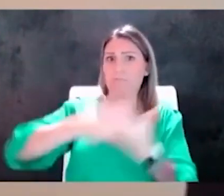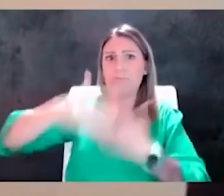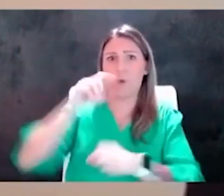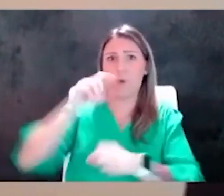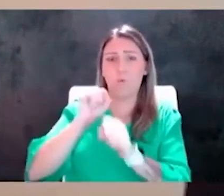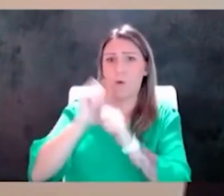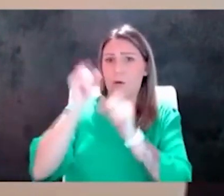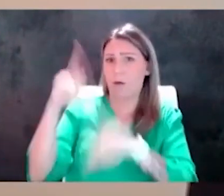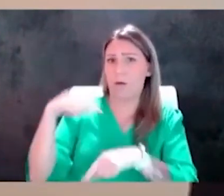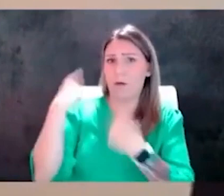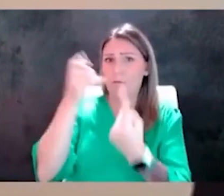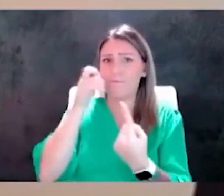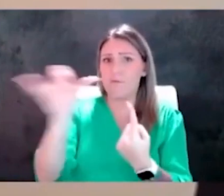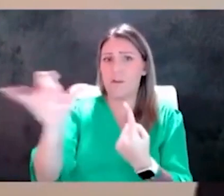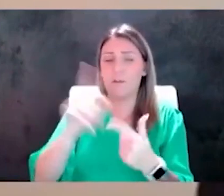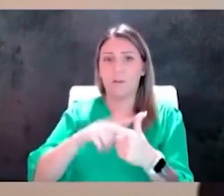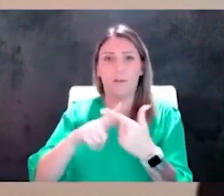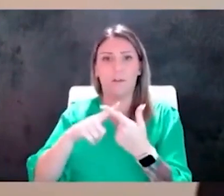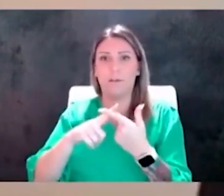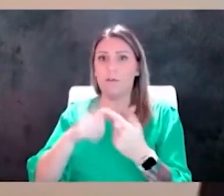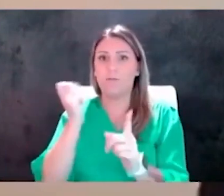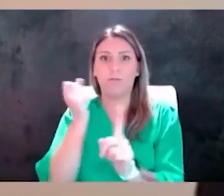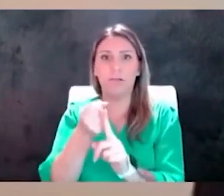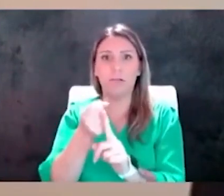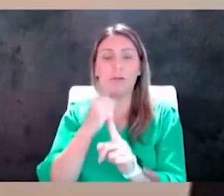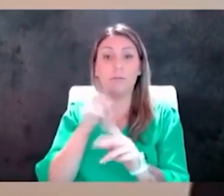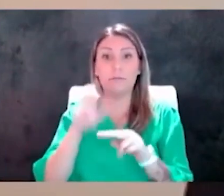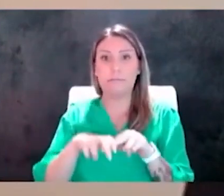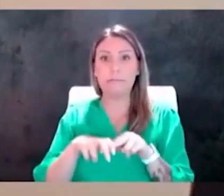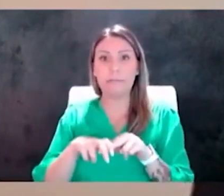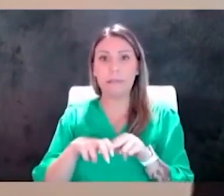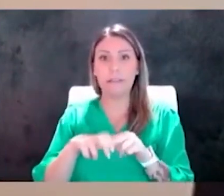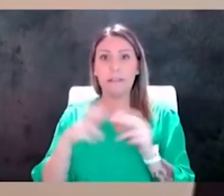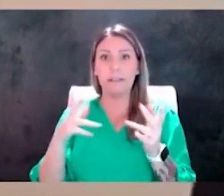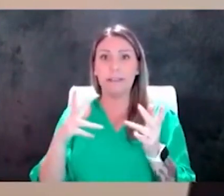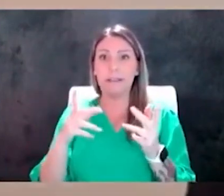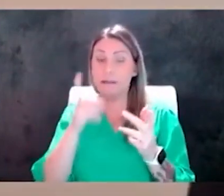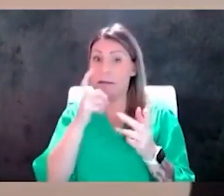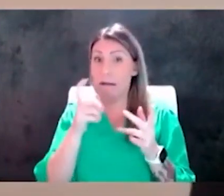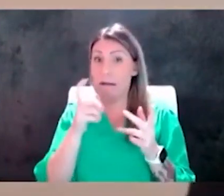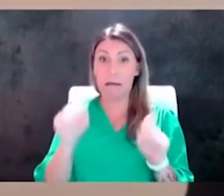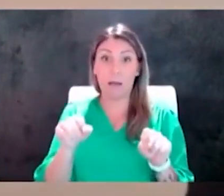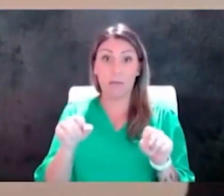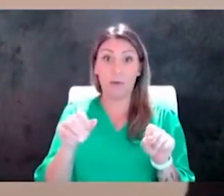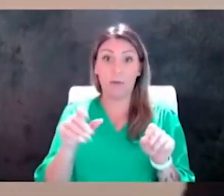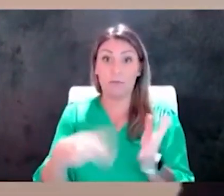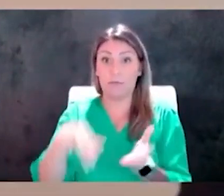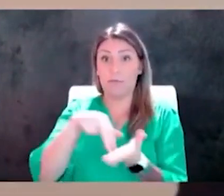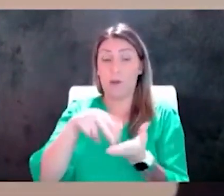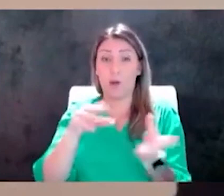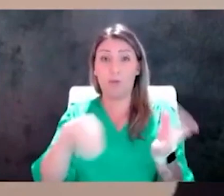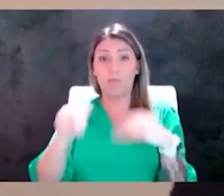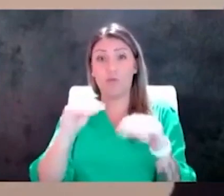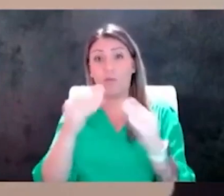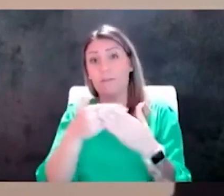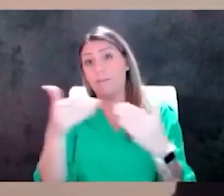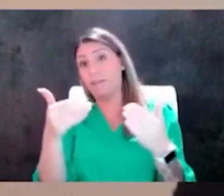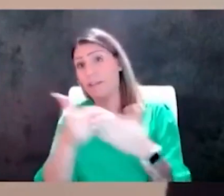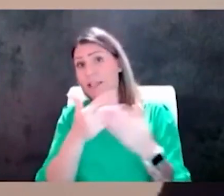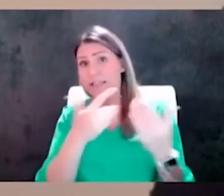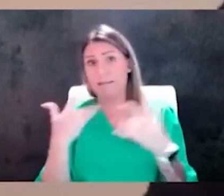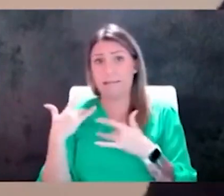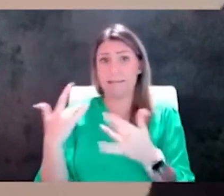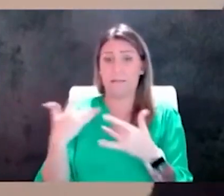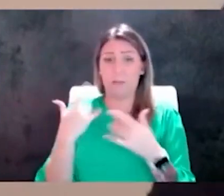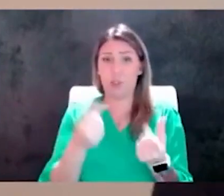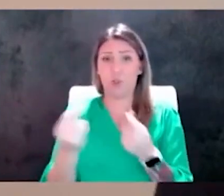a sudden I'm sitting down and not really able to get up and move and do the things that I usually do